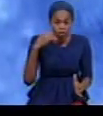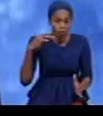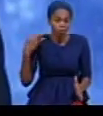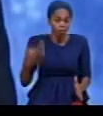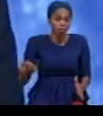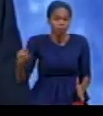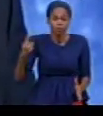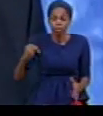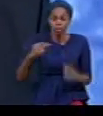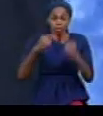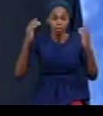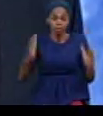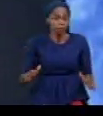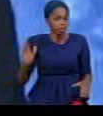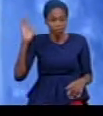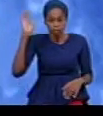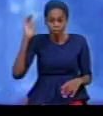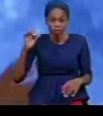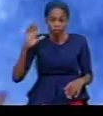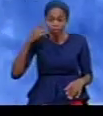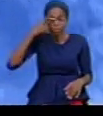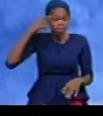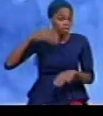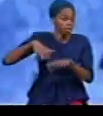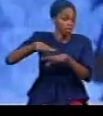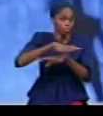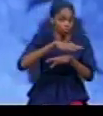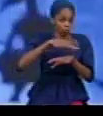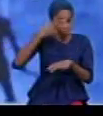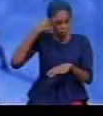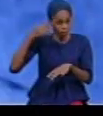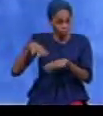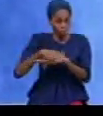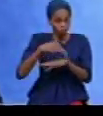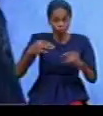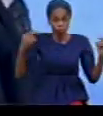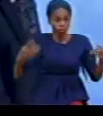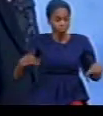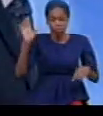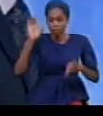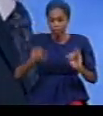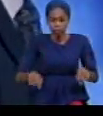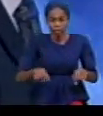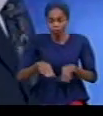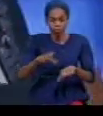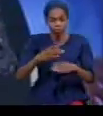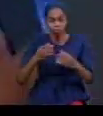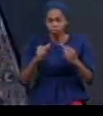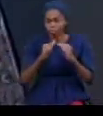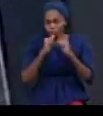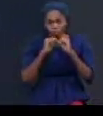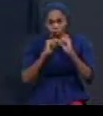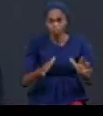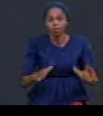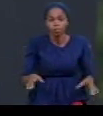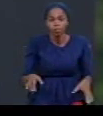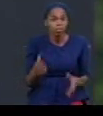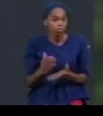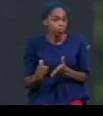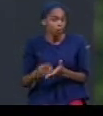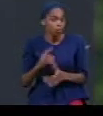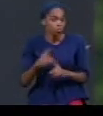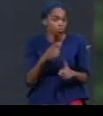all, you have your shadow. And sometimes, as you are walking, your shadow falls